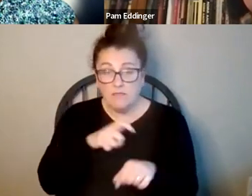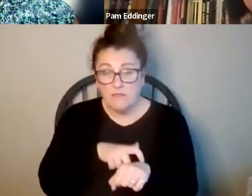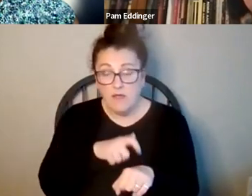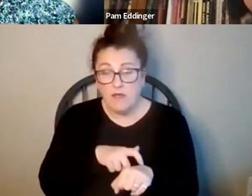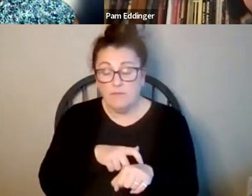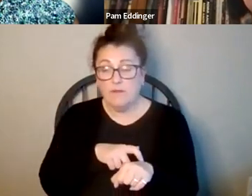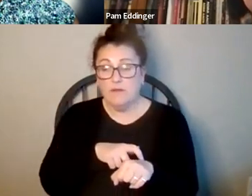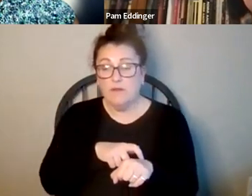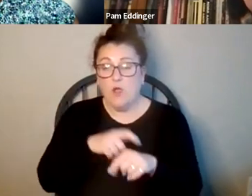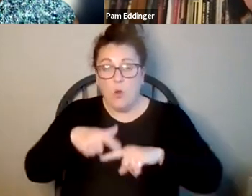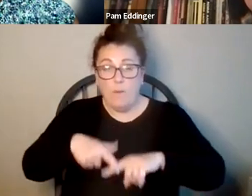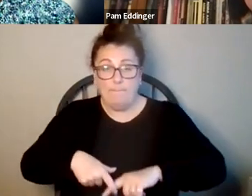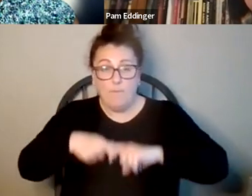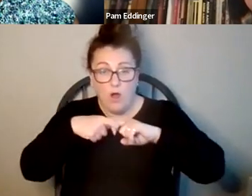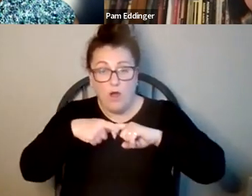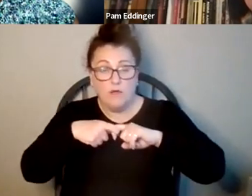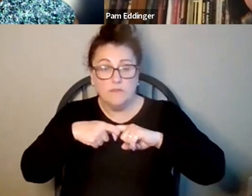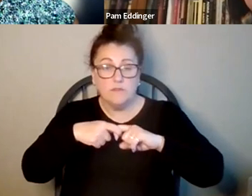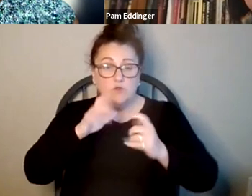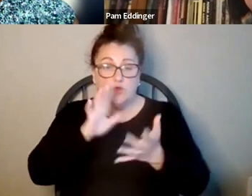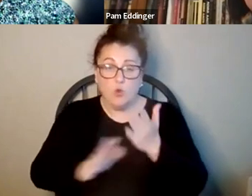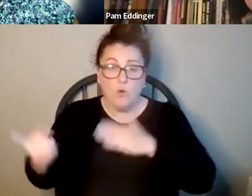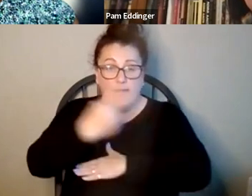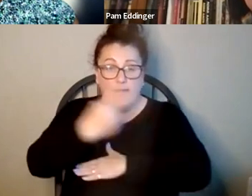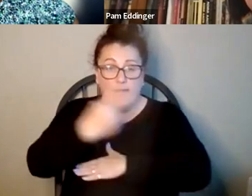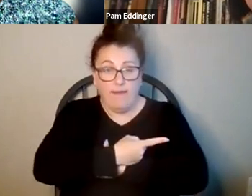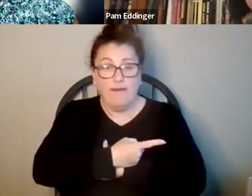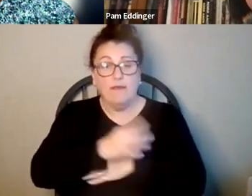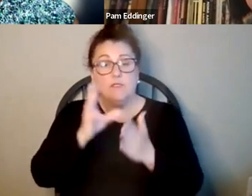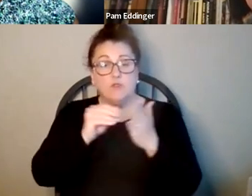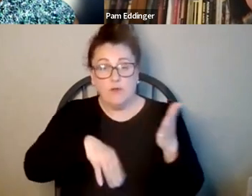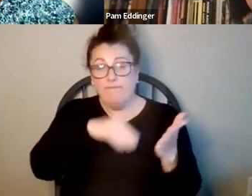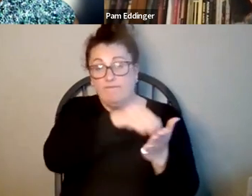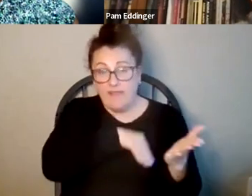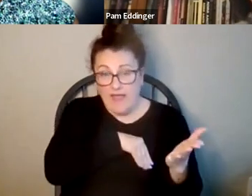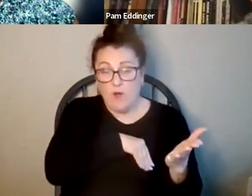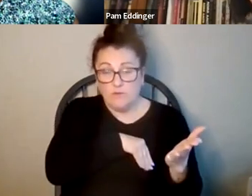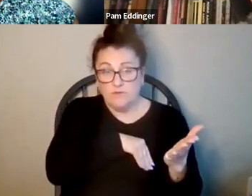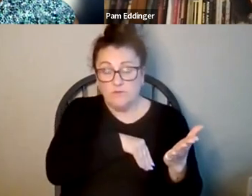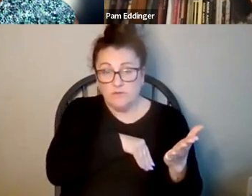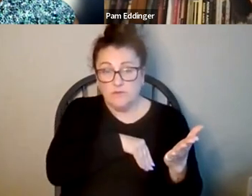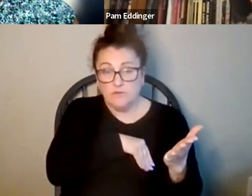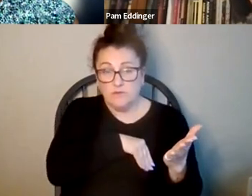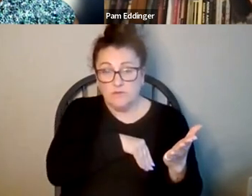do actually pause our school day so that students can complete surveys